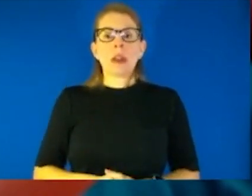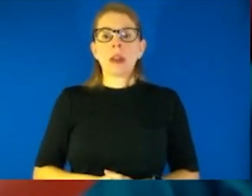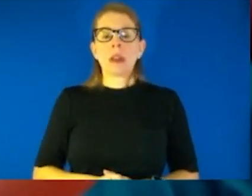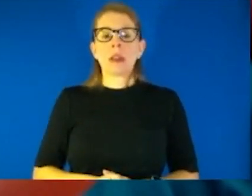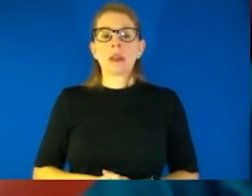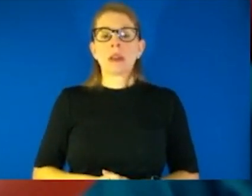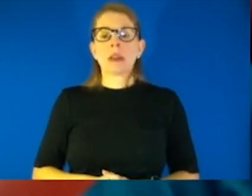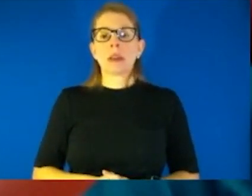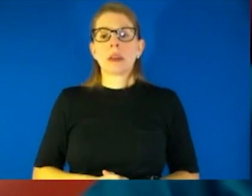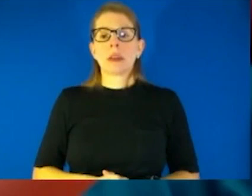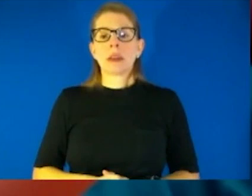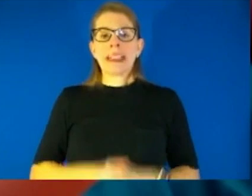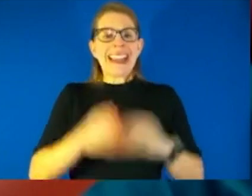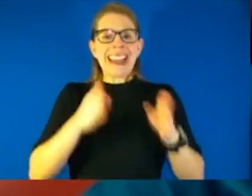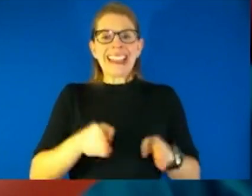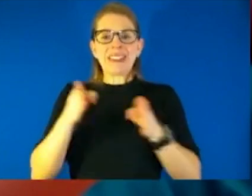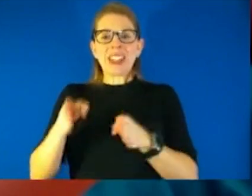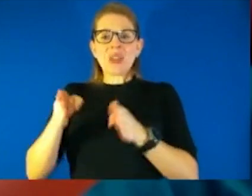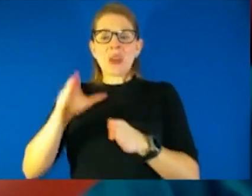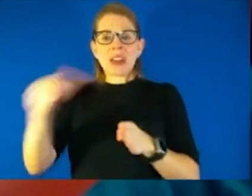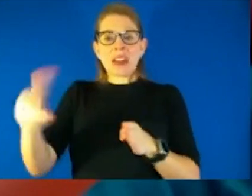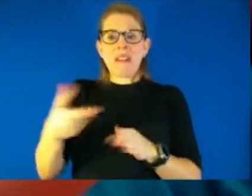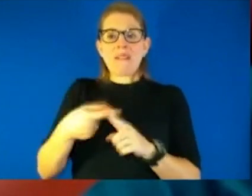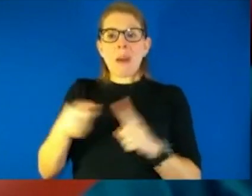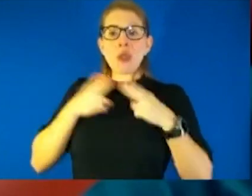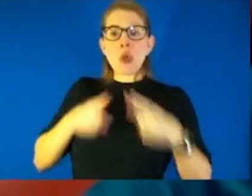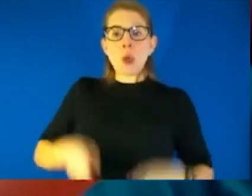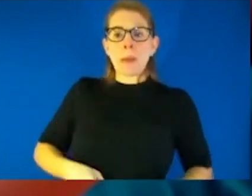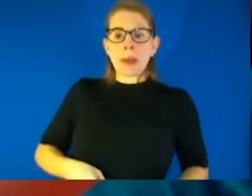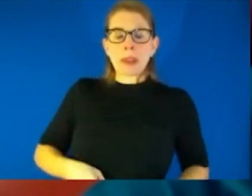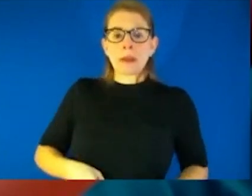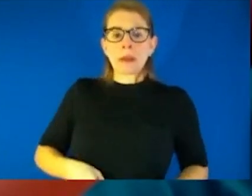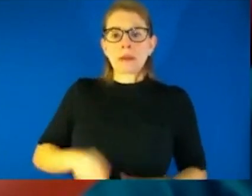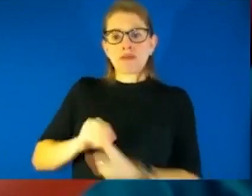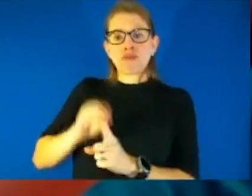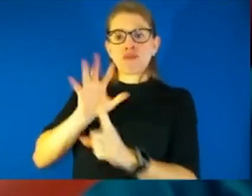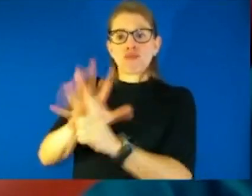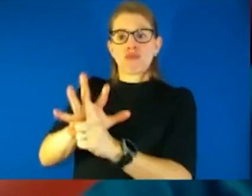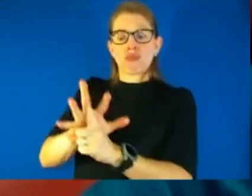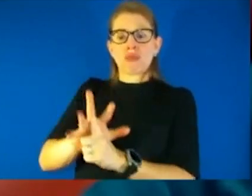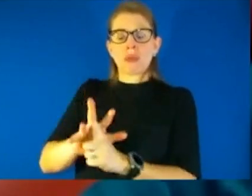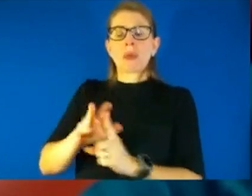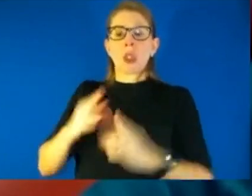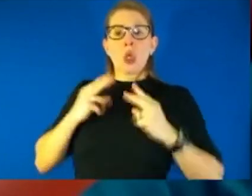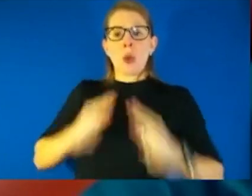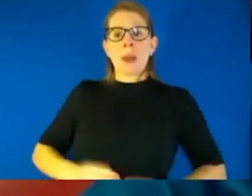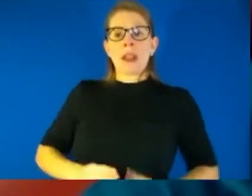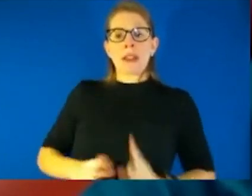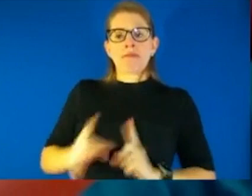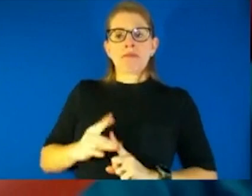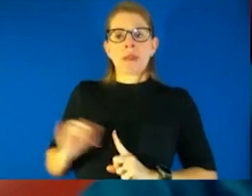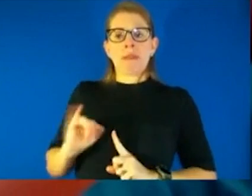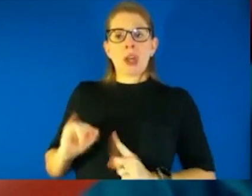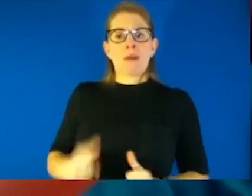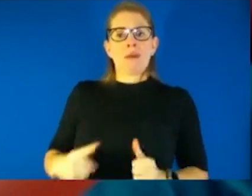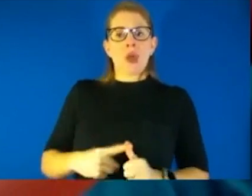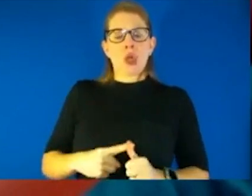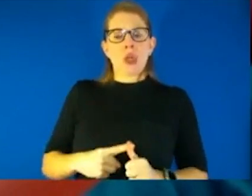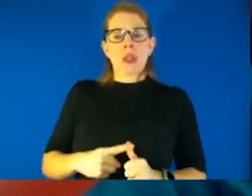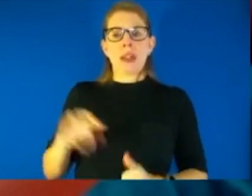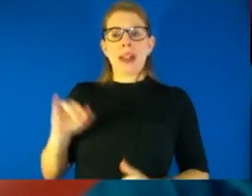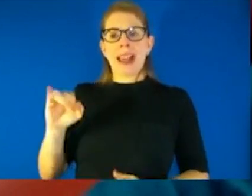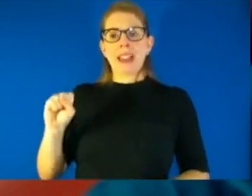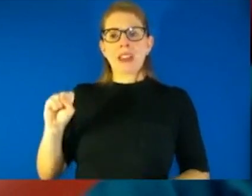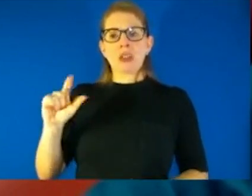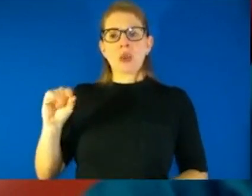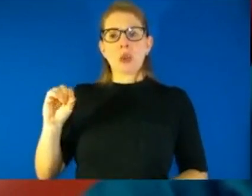individual introductions from humans which were infected in the area, because the isolates they find in